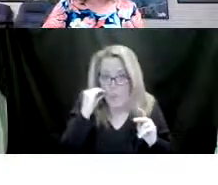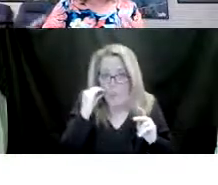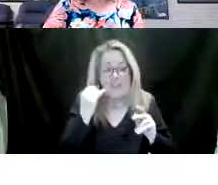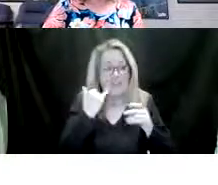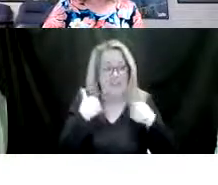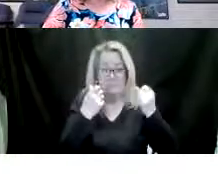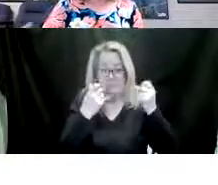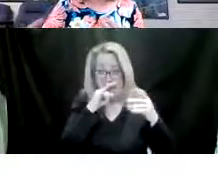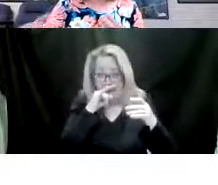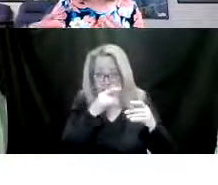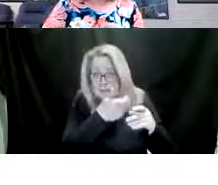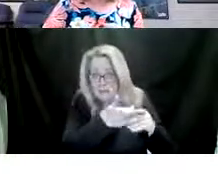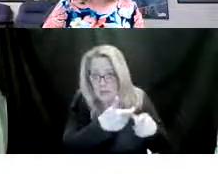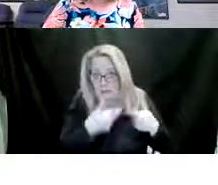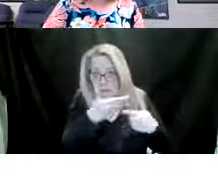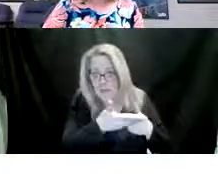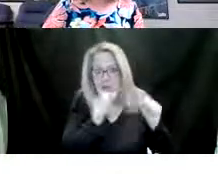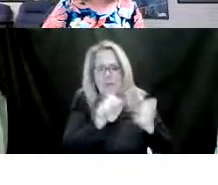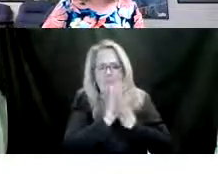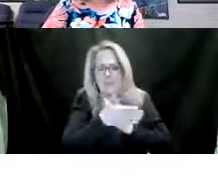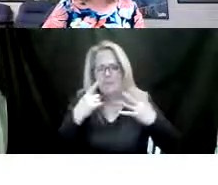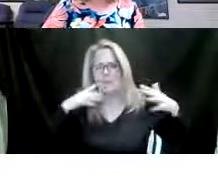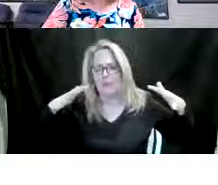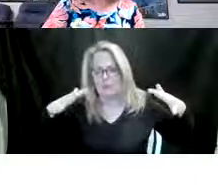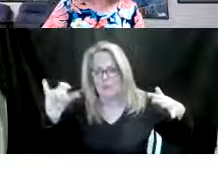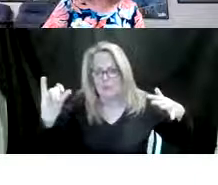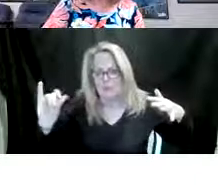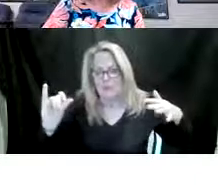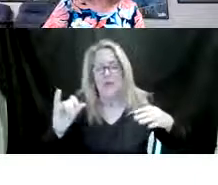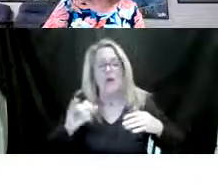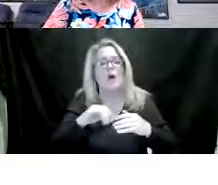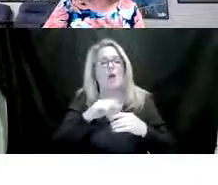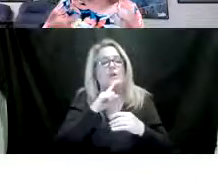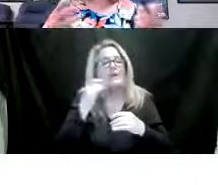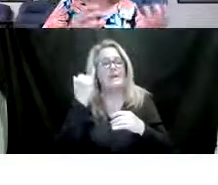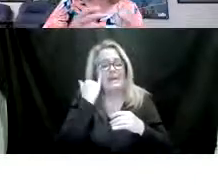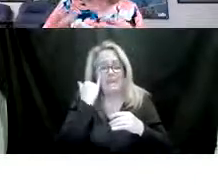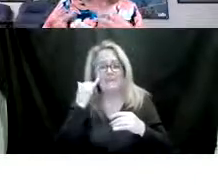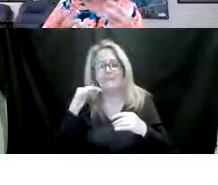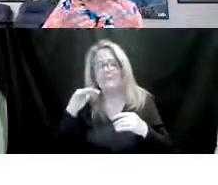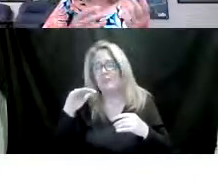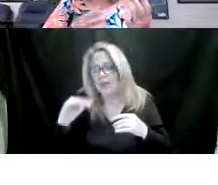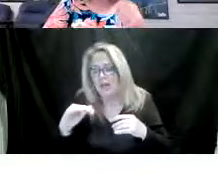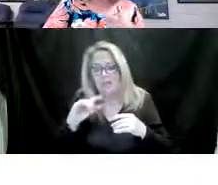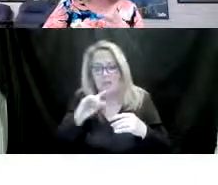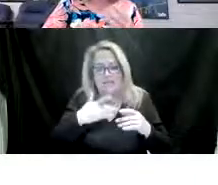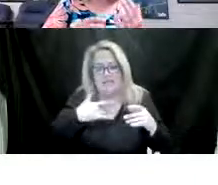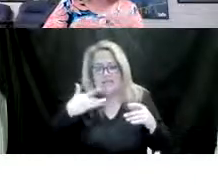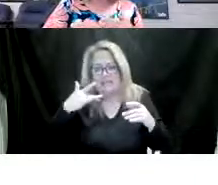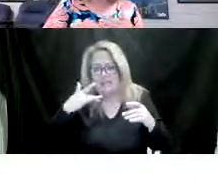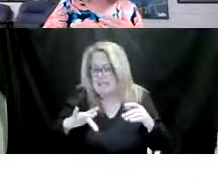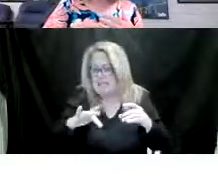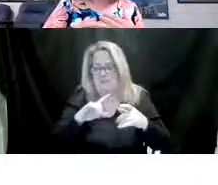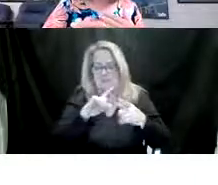get quite noisy. Ideally, especially if a child is very sensitive to disruptions and other things going